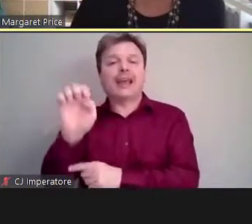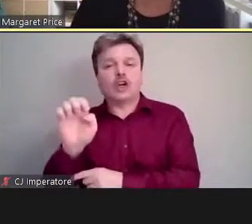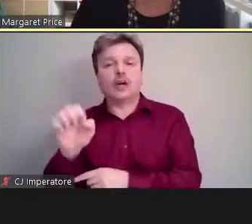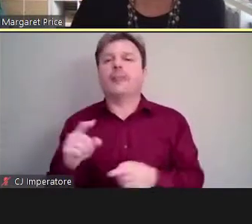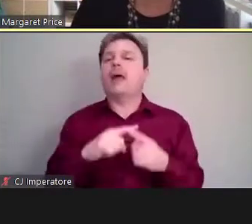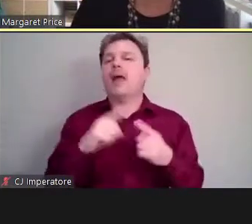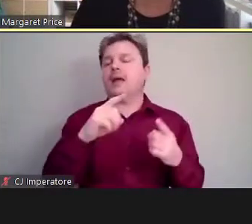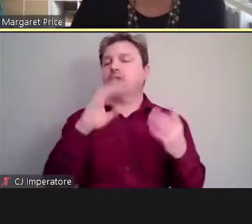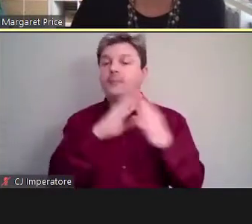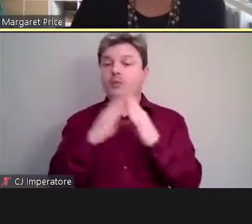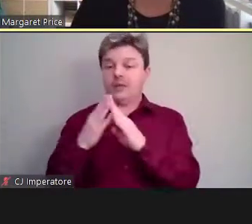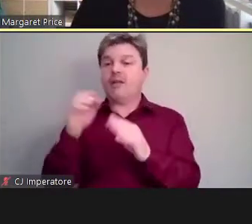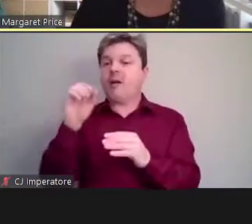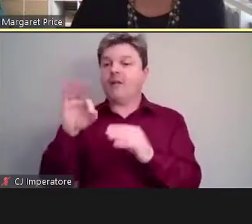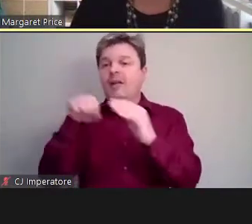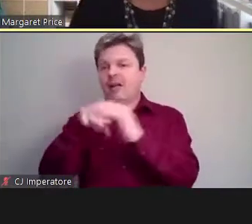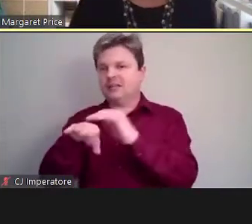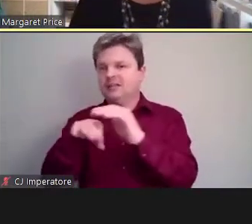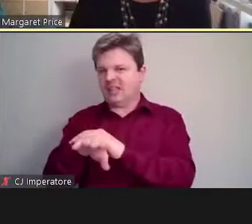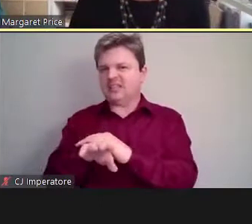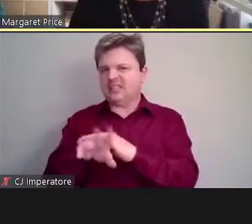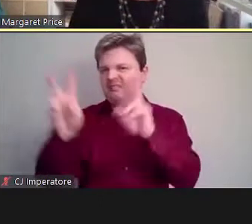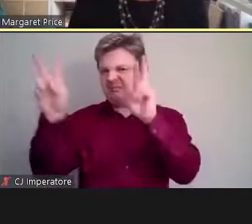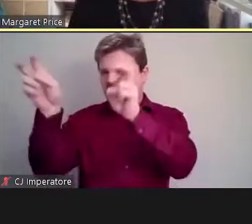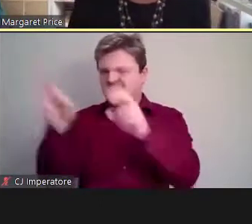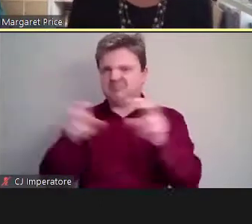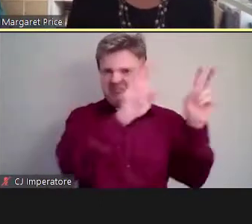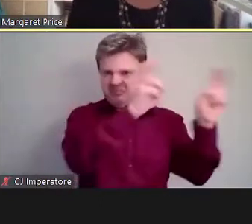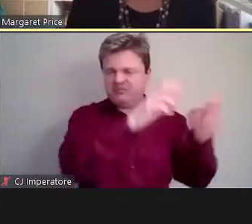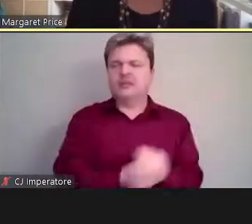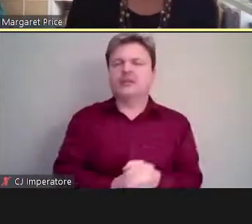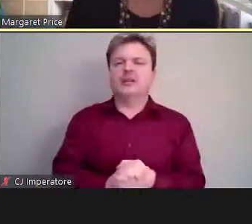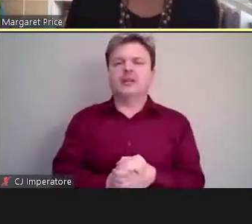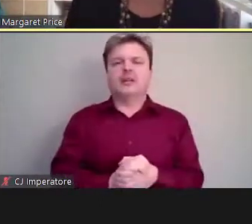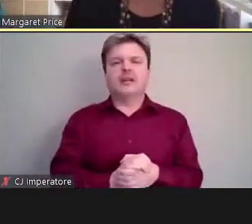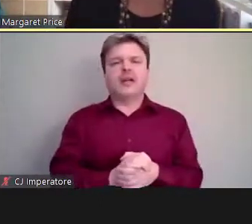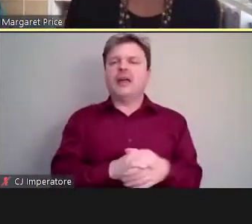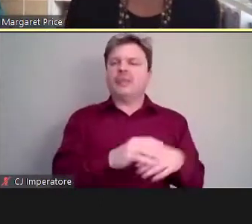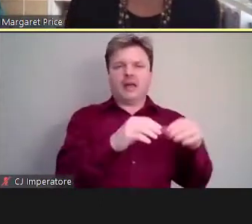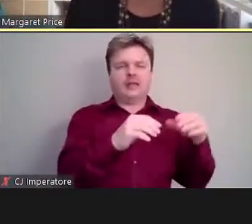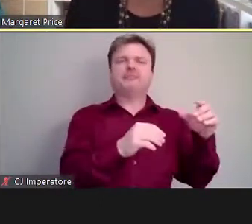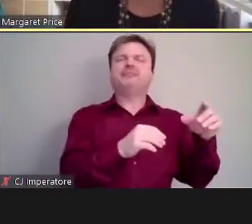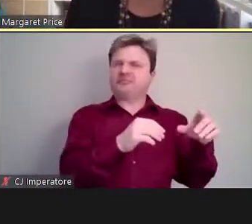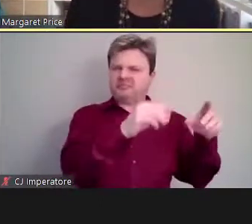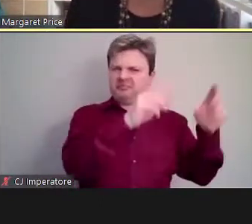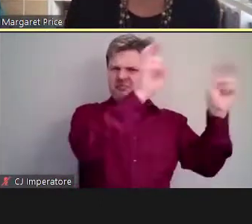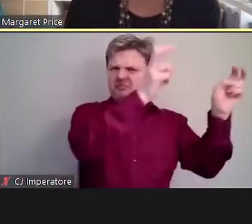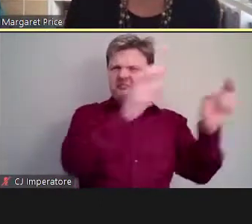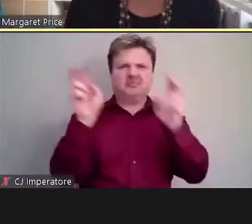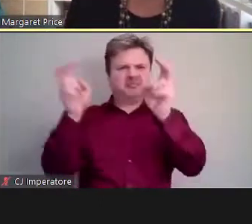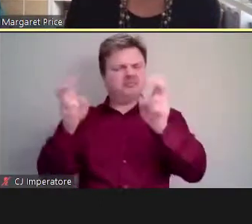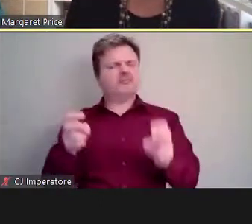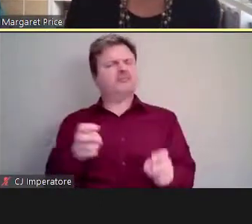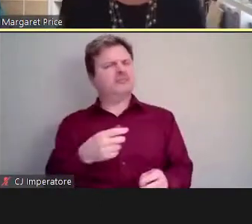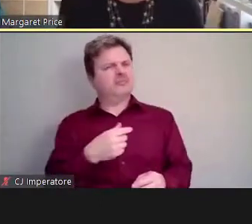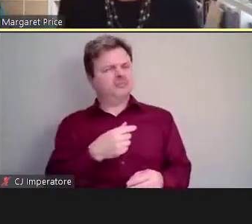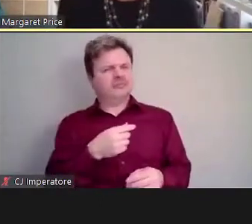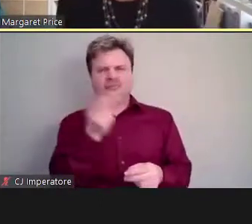And I'm increasingly interested in these terms because,